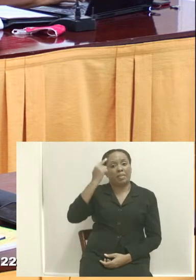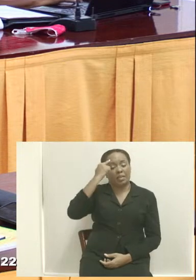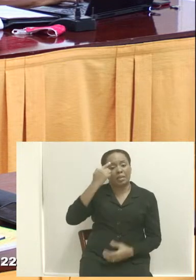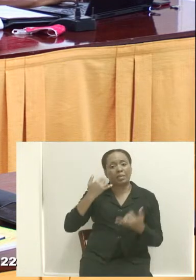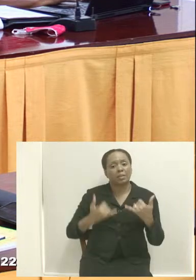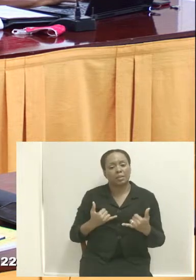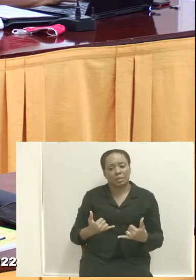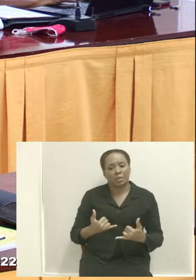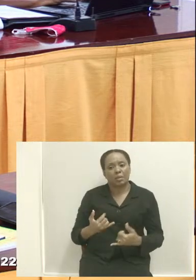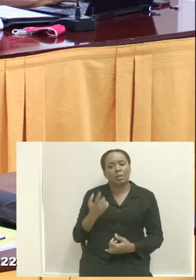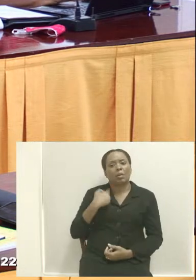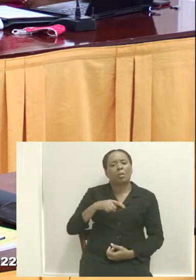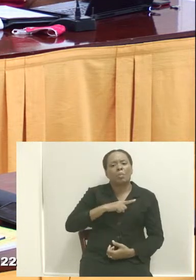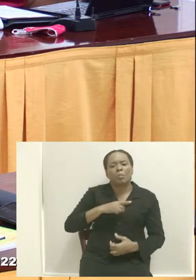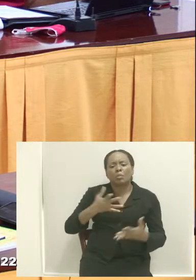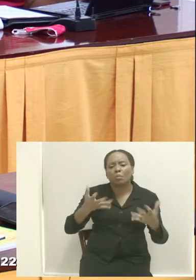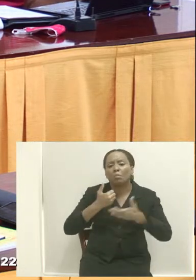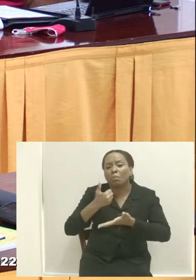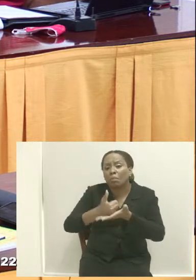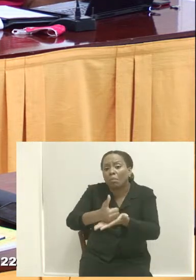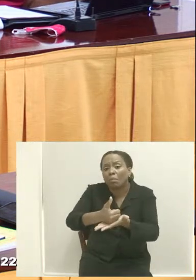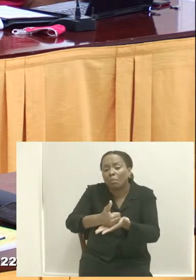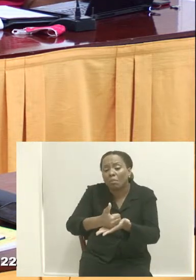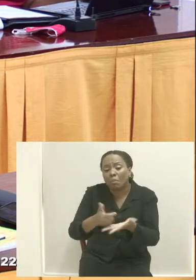micro businesses in particular,